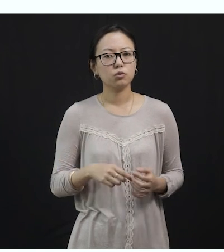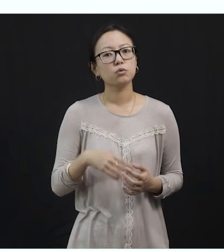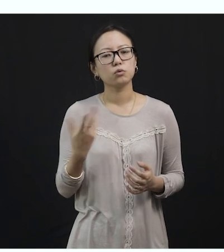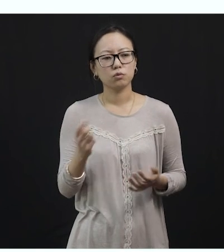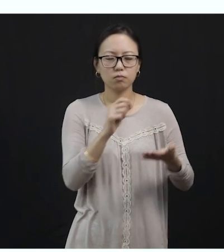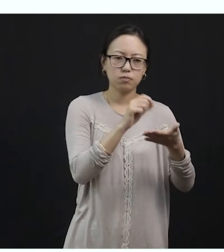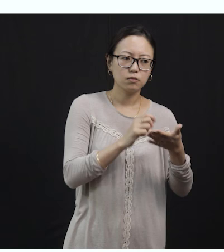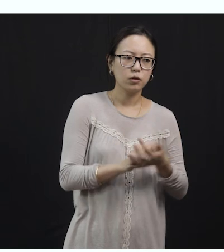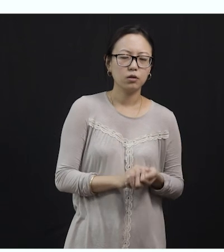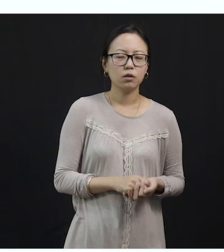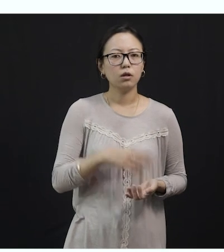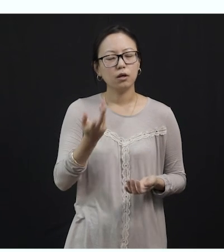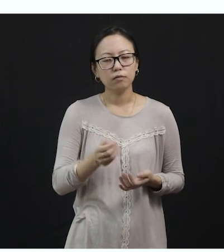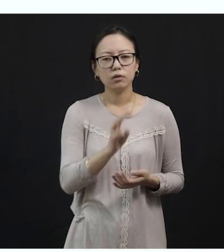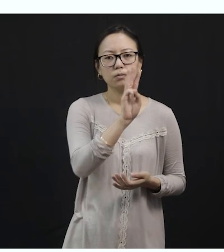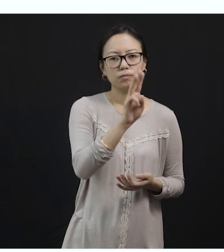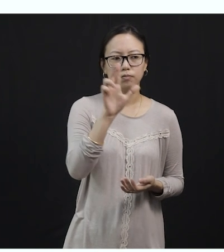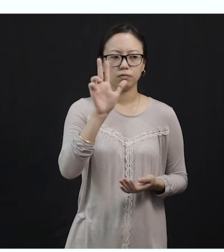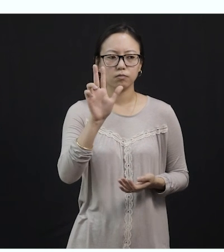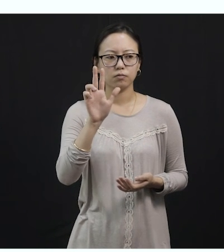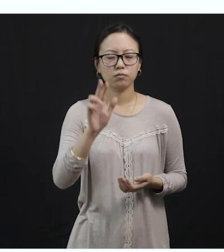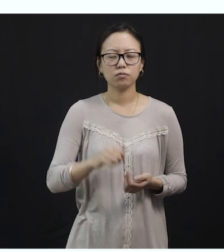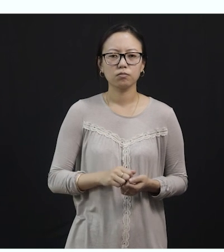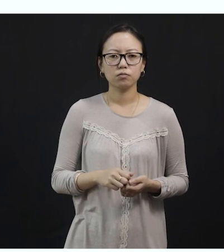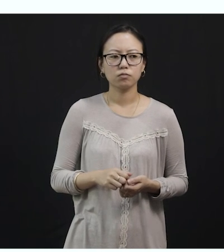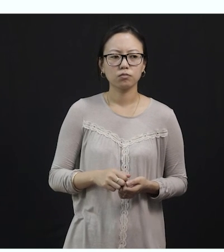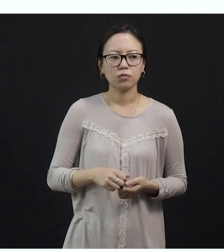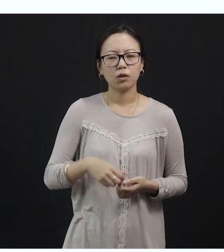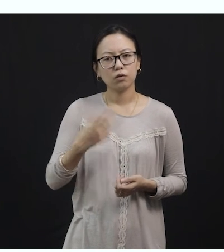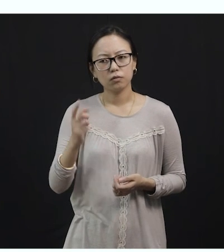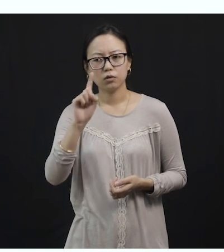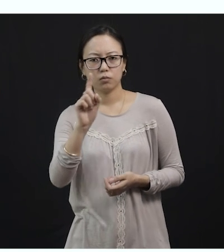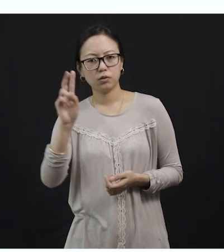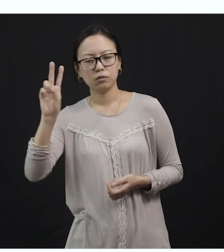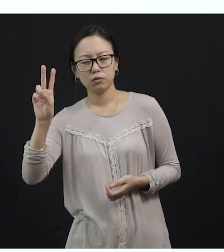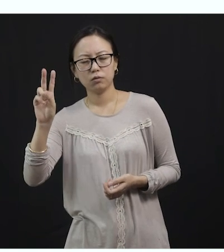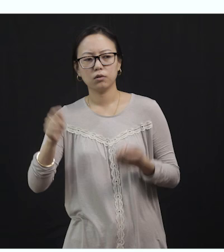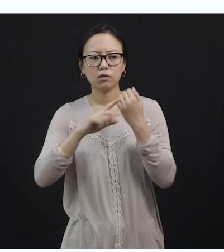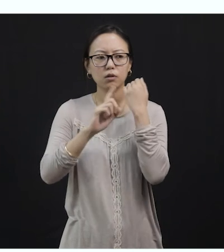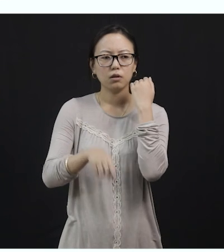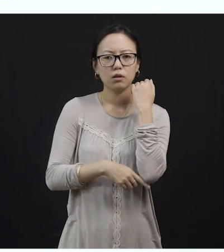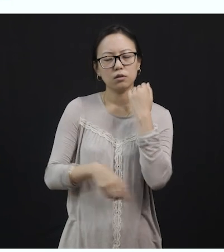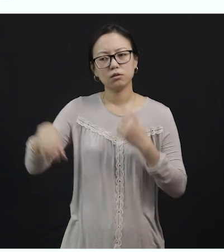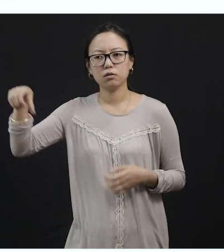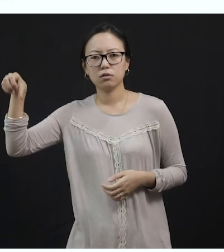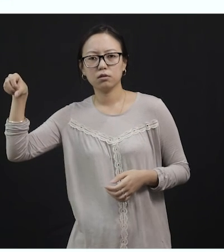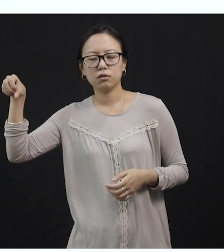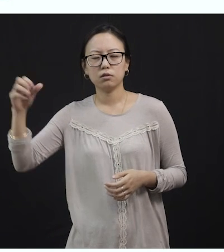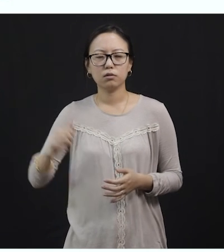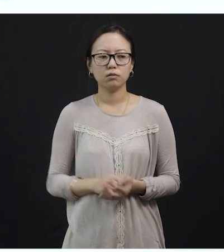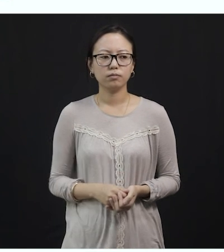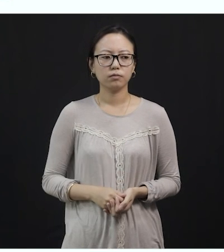38. So we will put 38 here. The next biggest number is 12. So we'll put 12 here and 9.